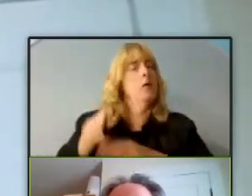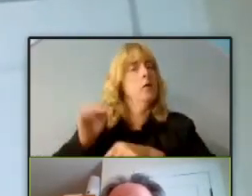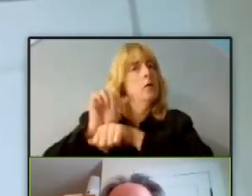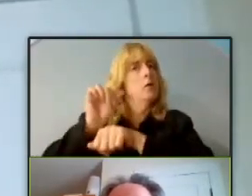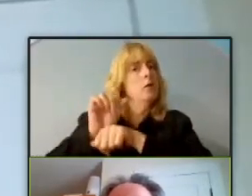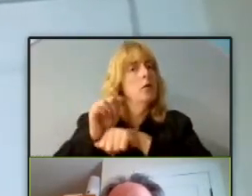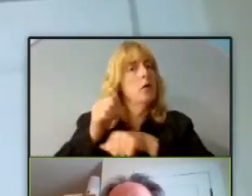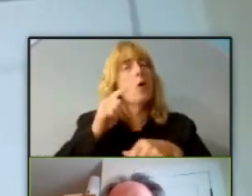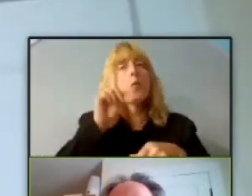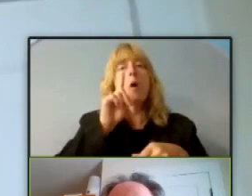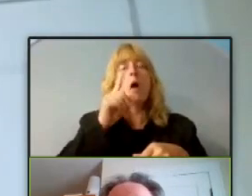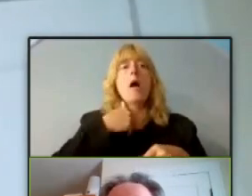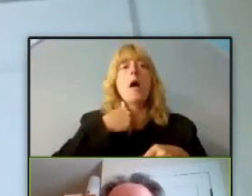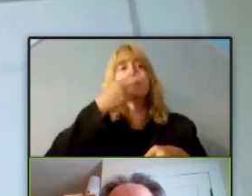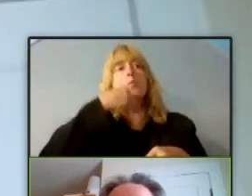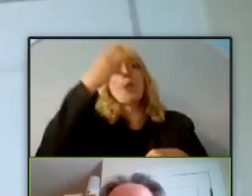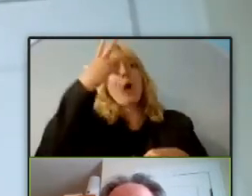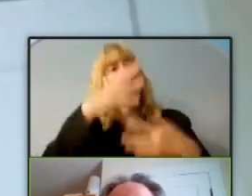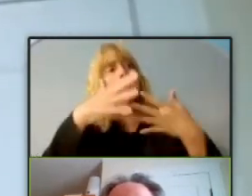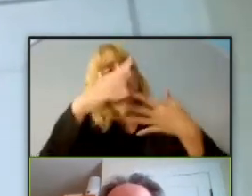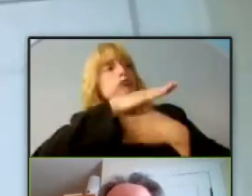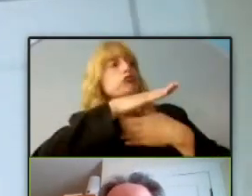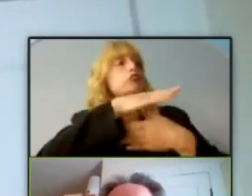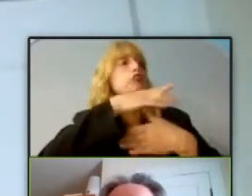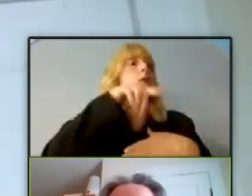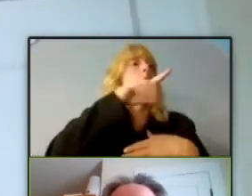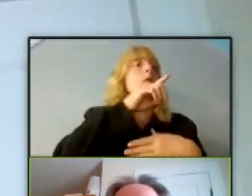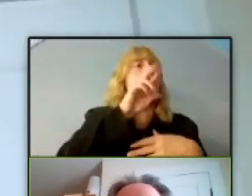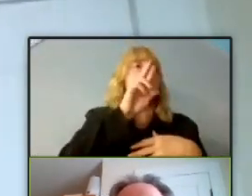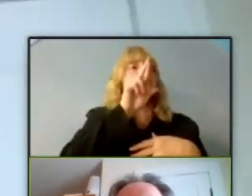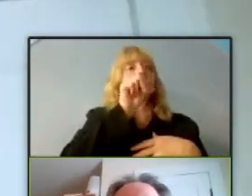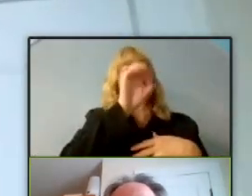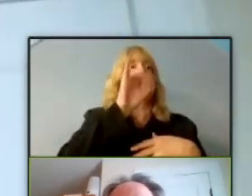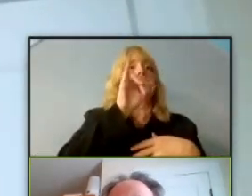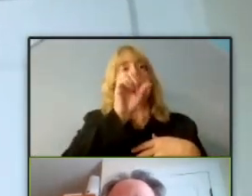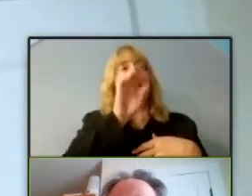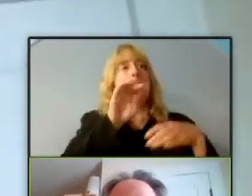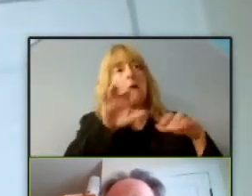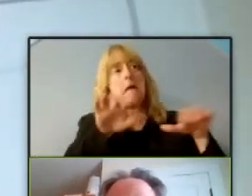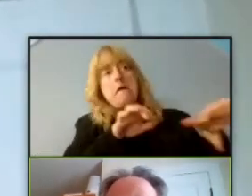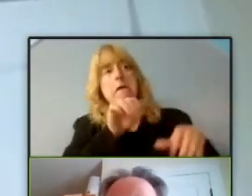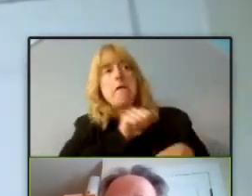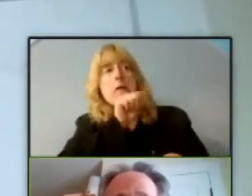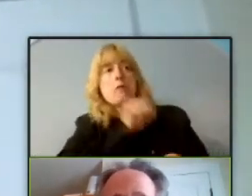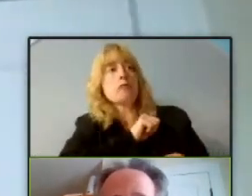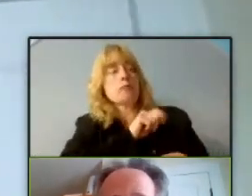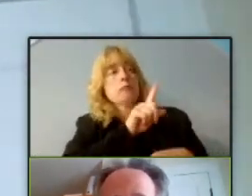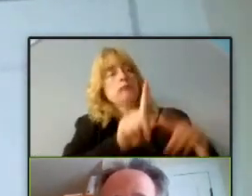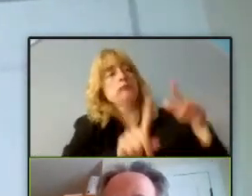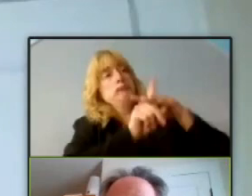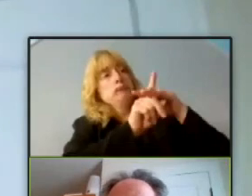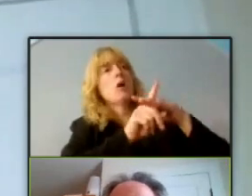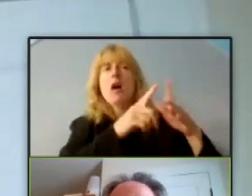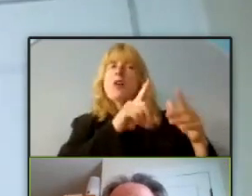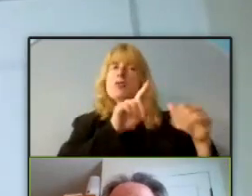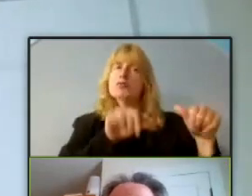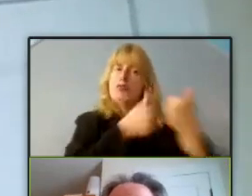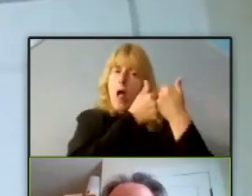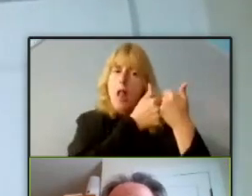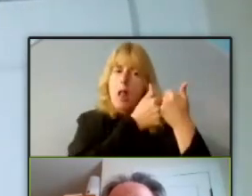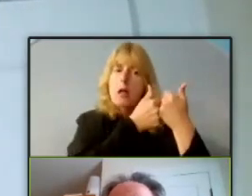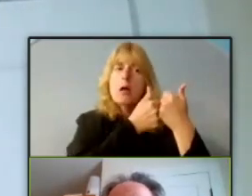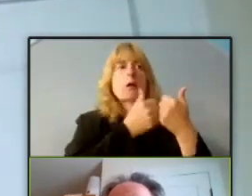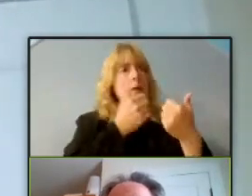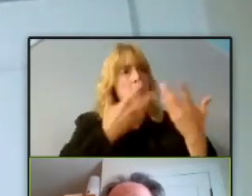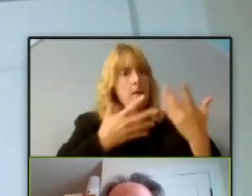supremacy and racism show their ugly faces and challenge it. It might feel good to just yell at white people, and we should